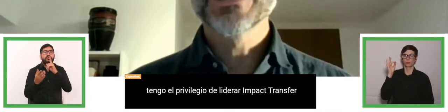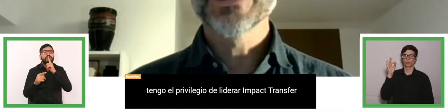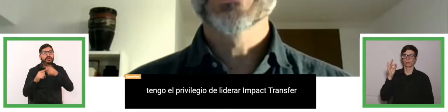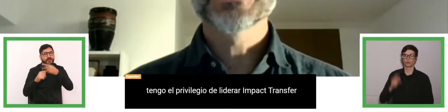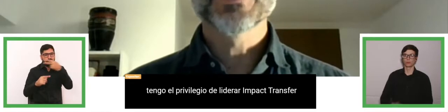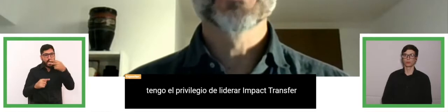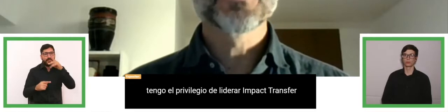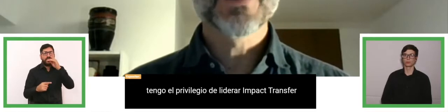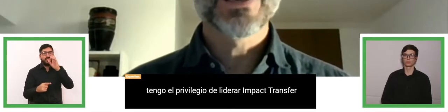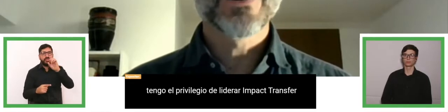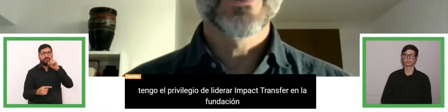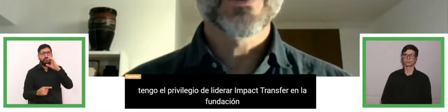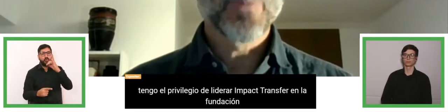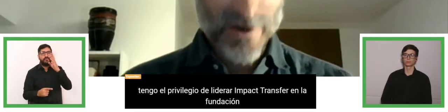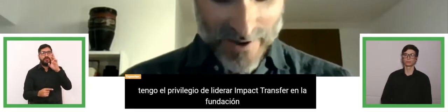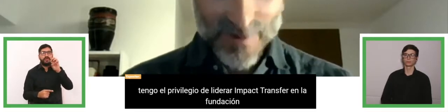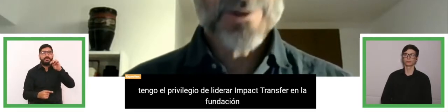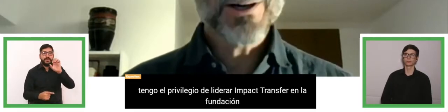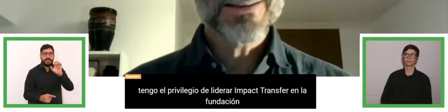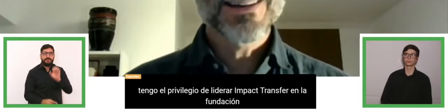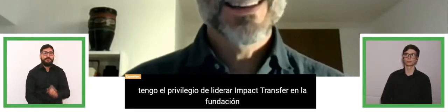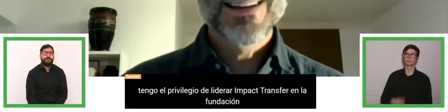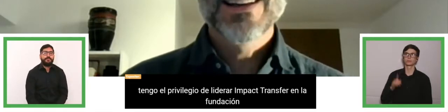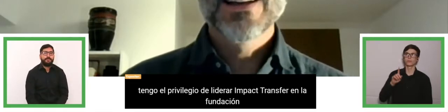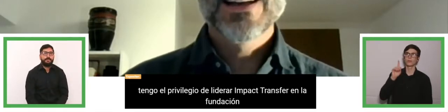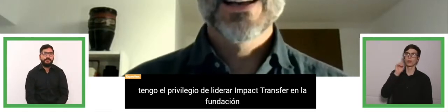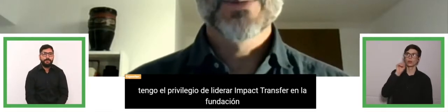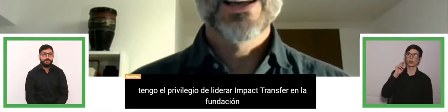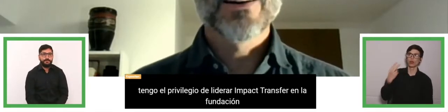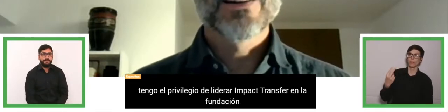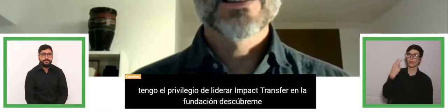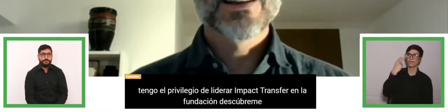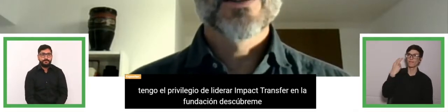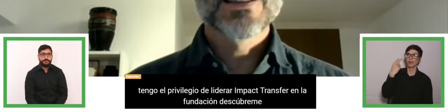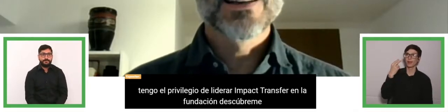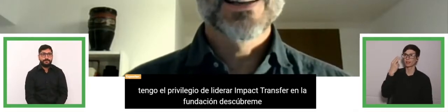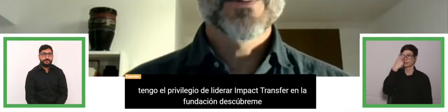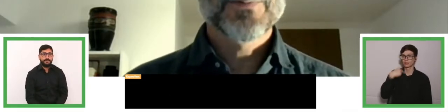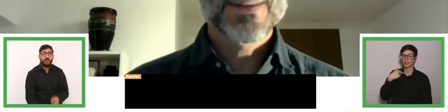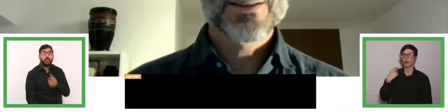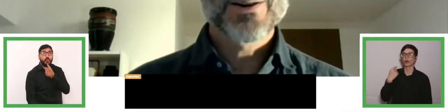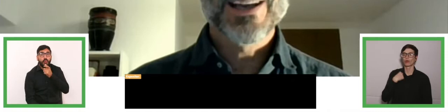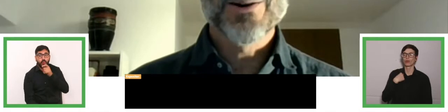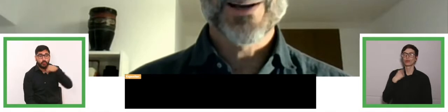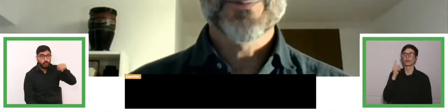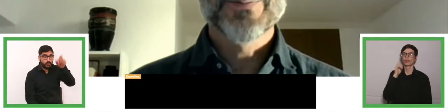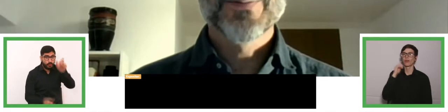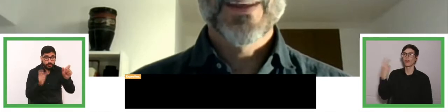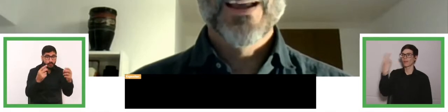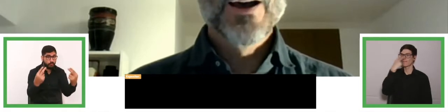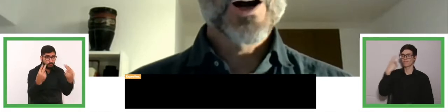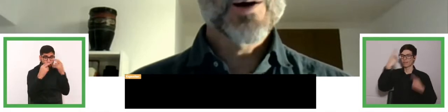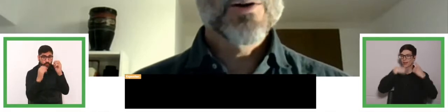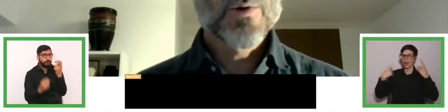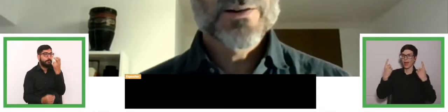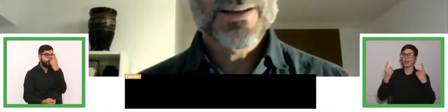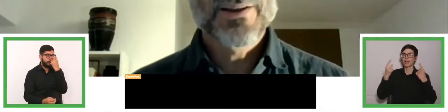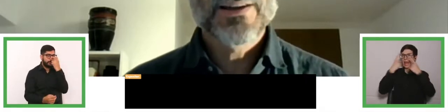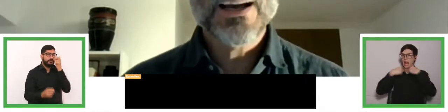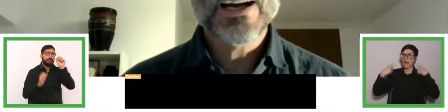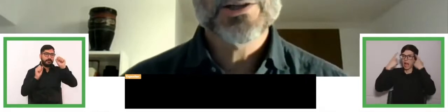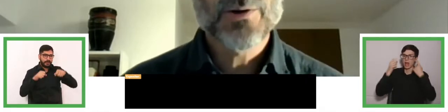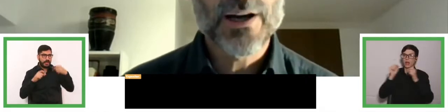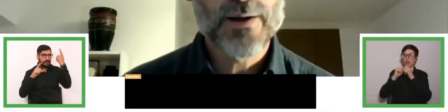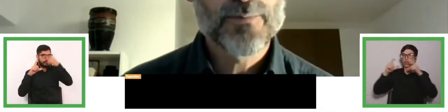beard probably, and my hair, I'm wearing a blue shirt, and my hair is increasingly turning gray. A couple of